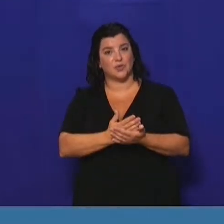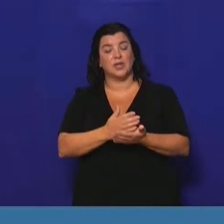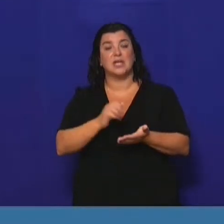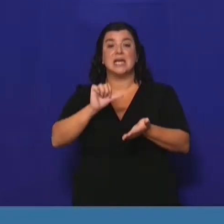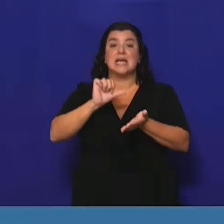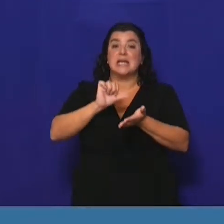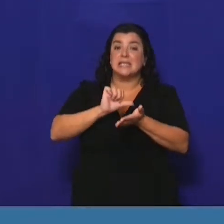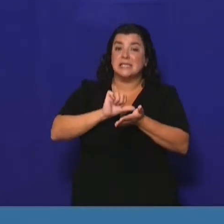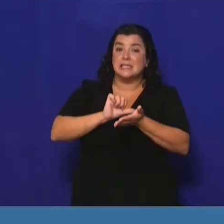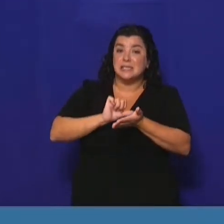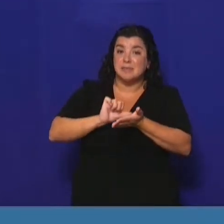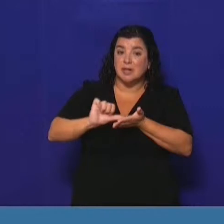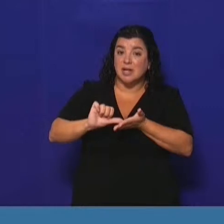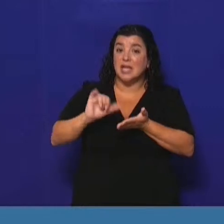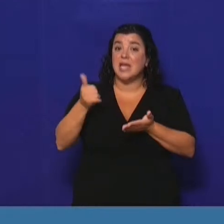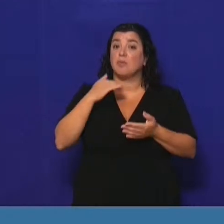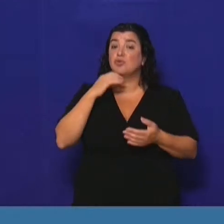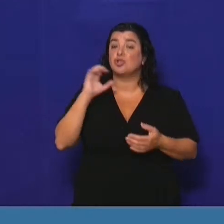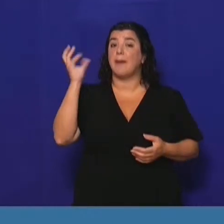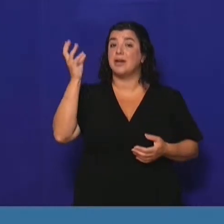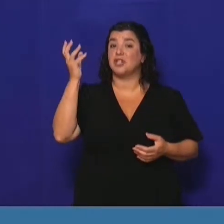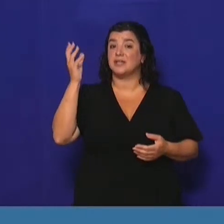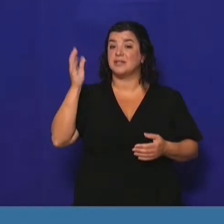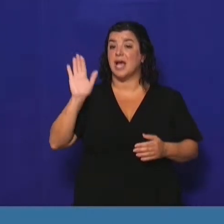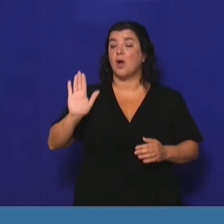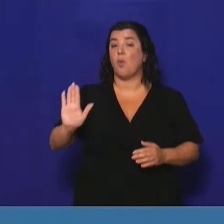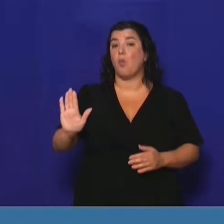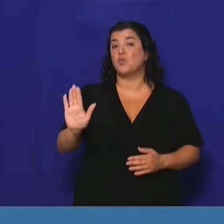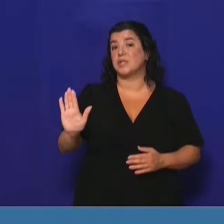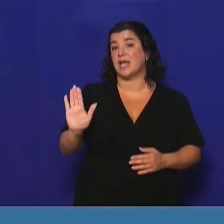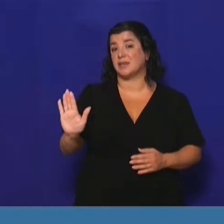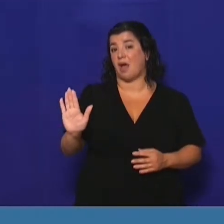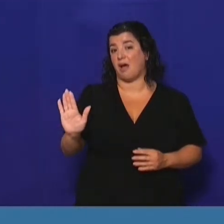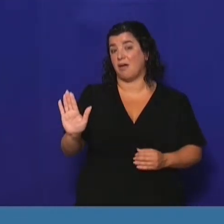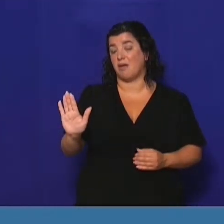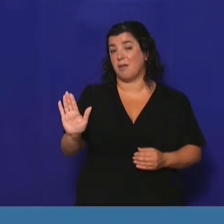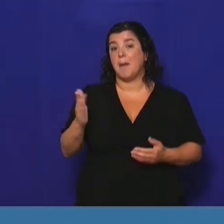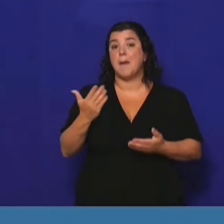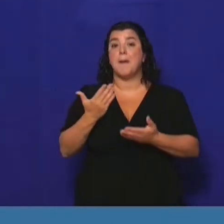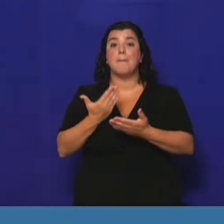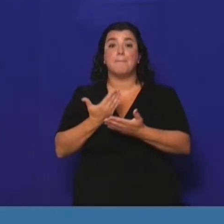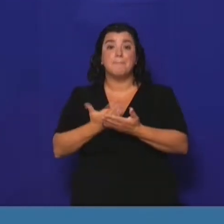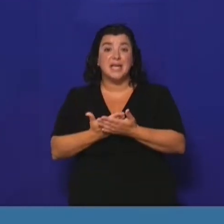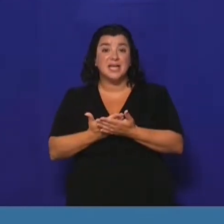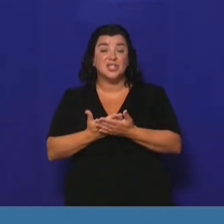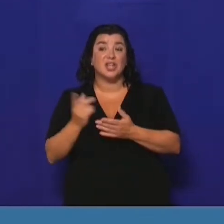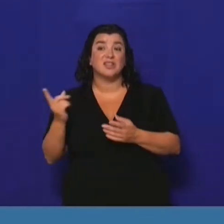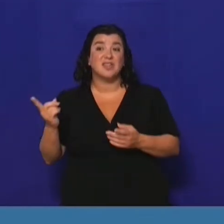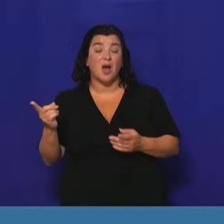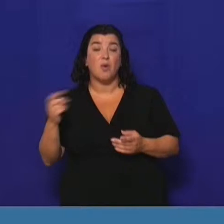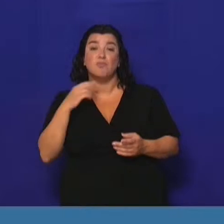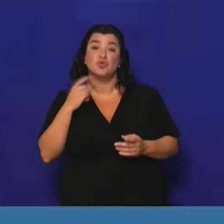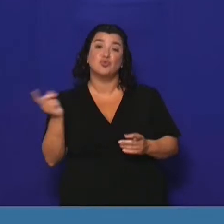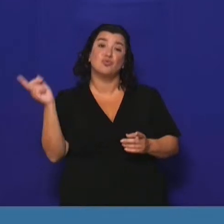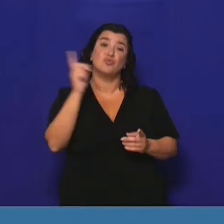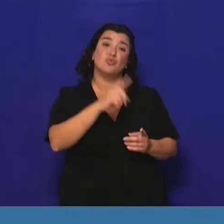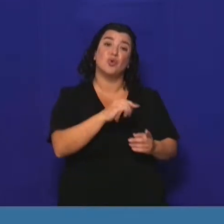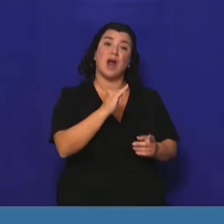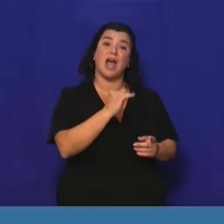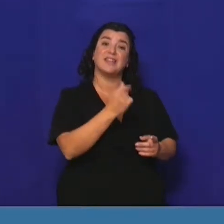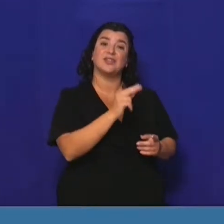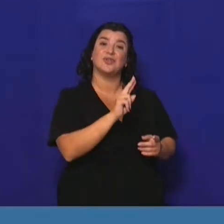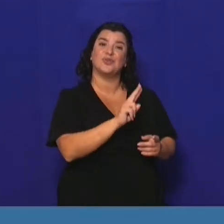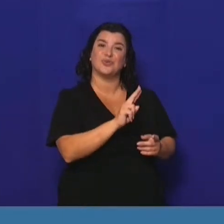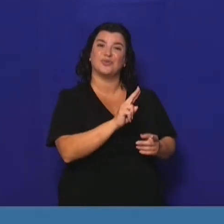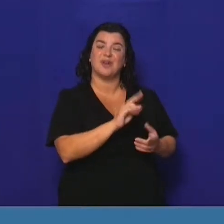ukoll jitnaqsu biex hemmhekk inti tnaqqas dawk l-elective surgeries li wara l-operazzjoni ħajkollhom